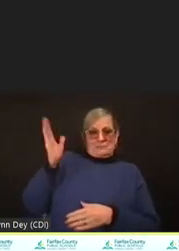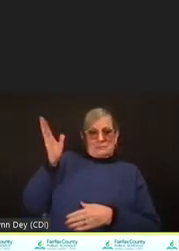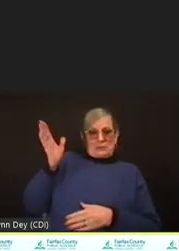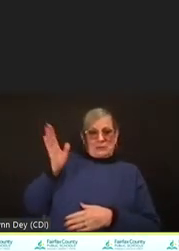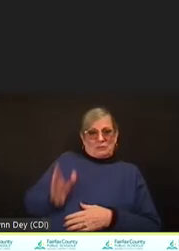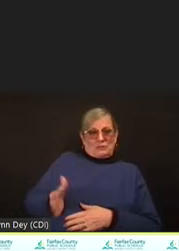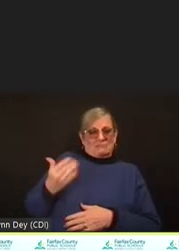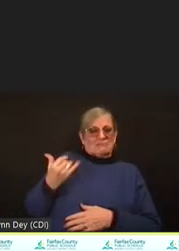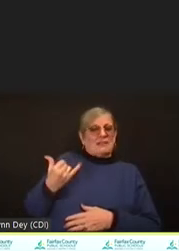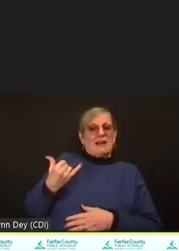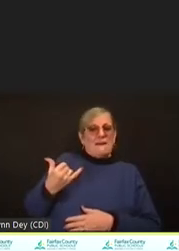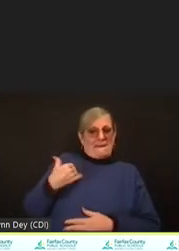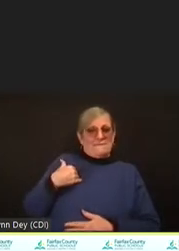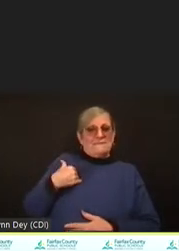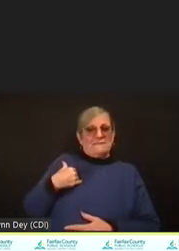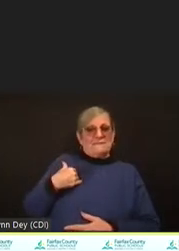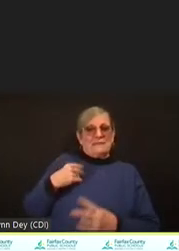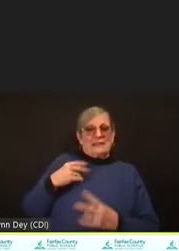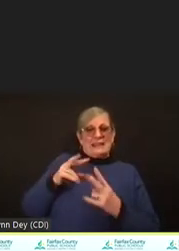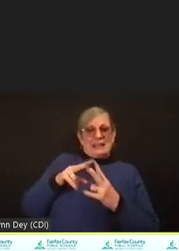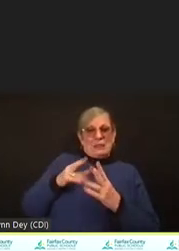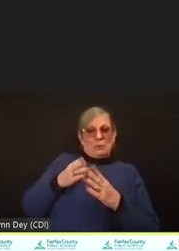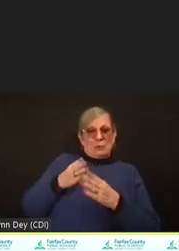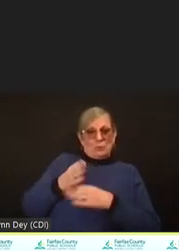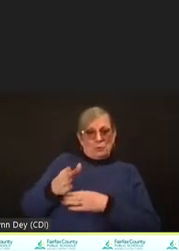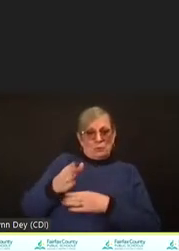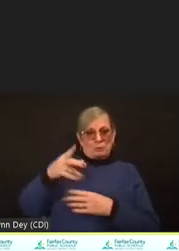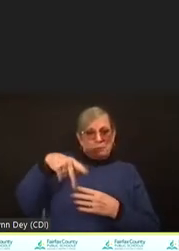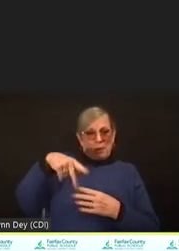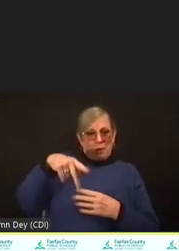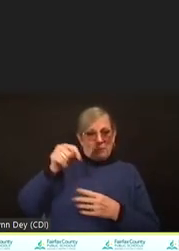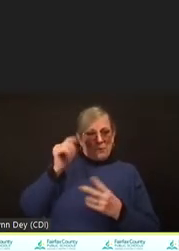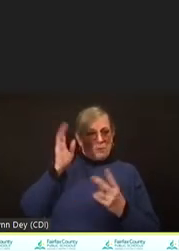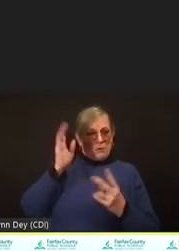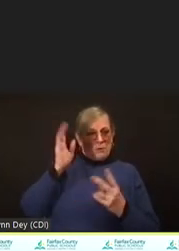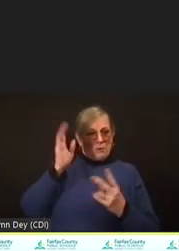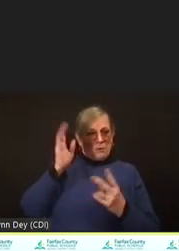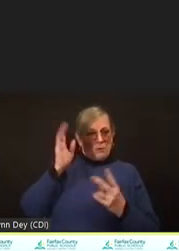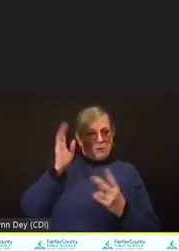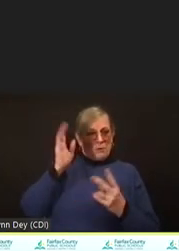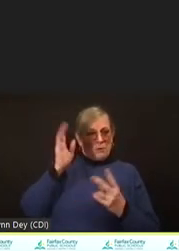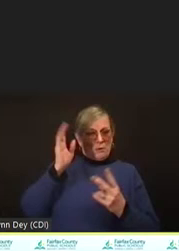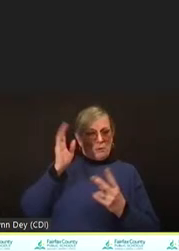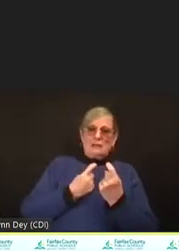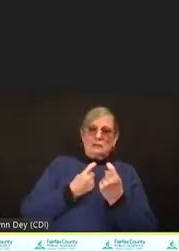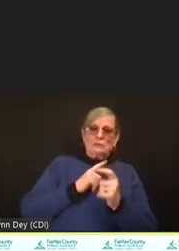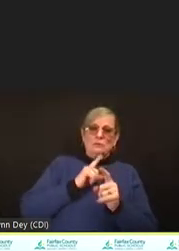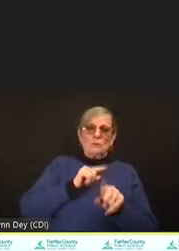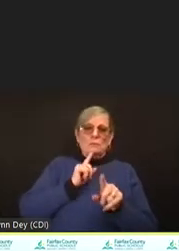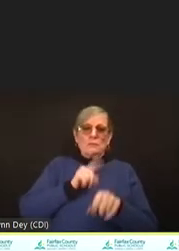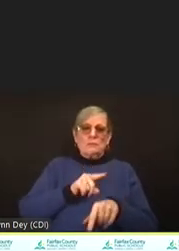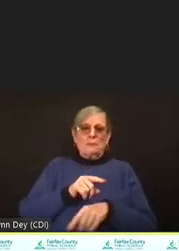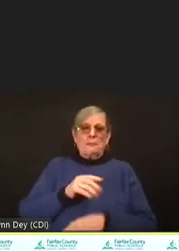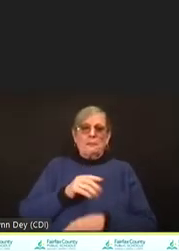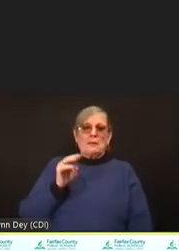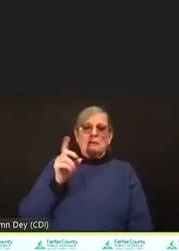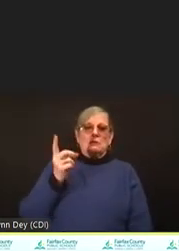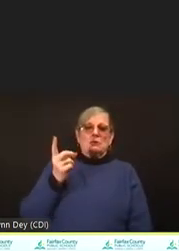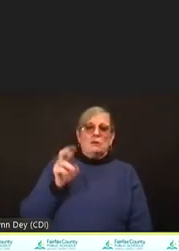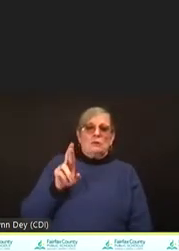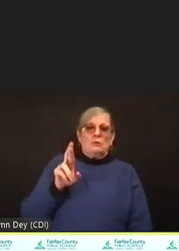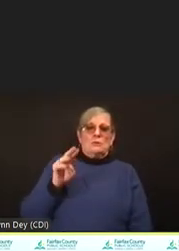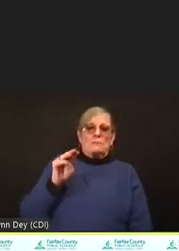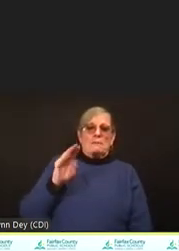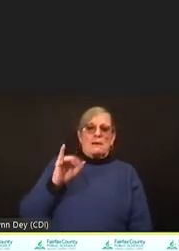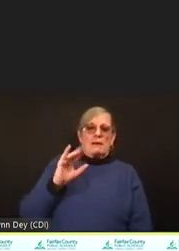slide presentation or during the question and answer period. We have Dr. Michelle Boyd, our Assistant Superintendent for